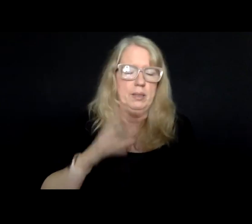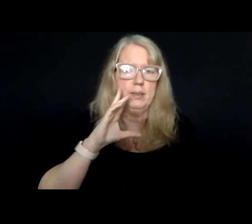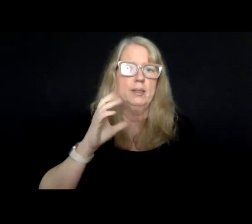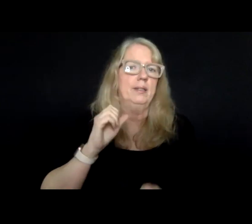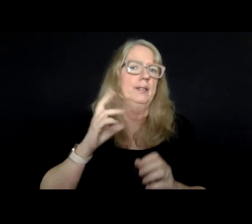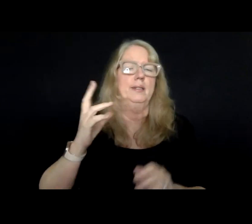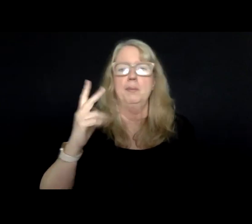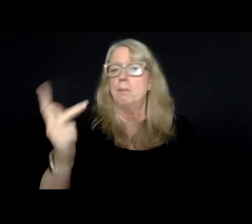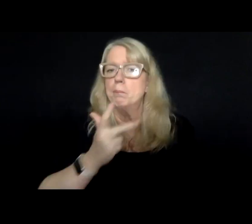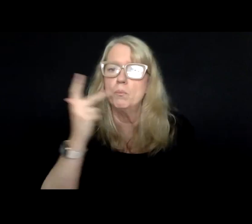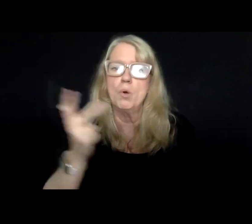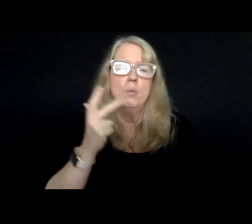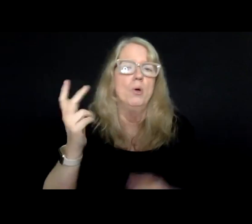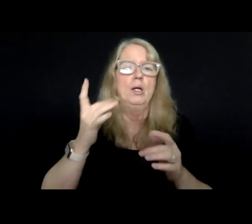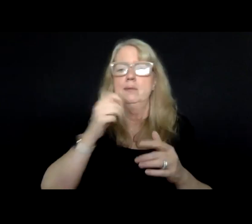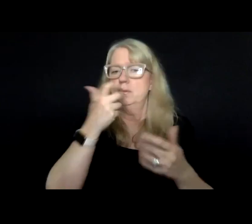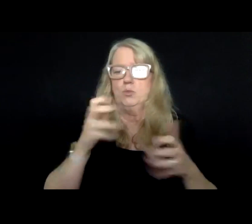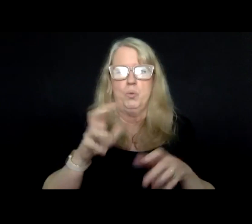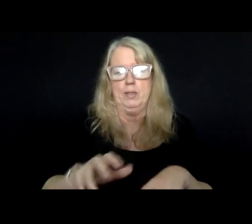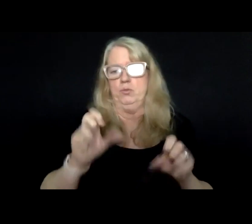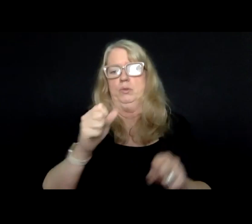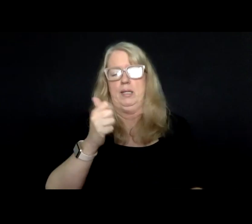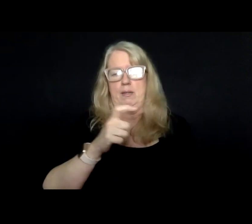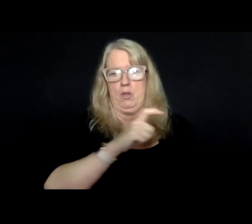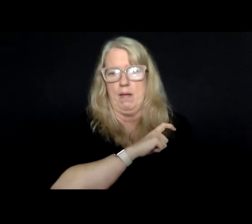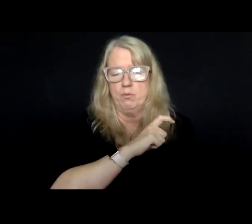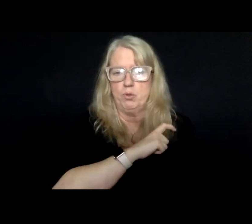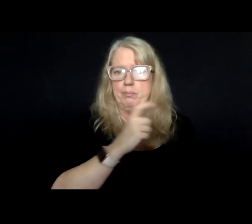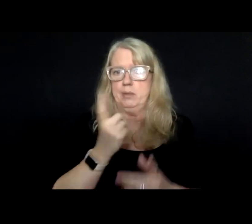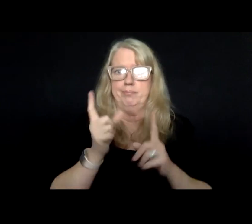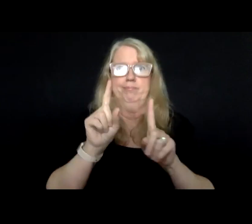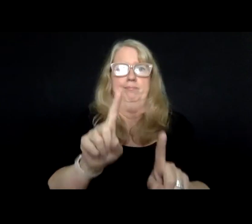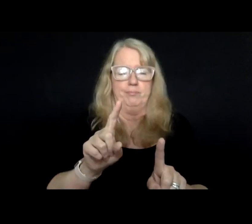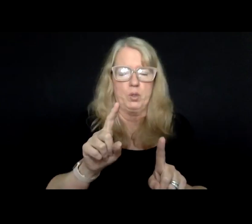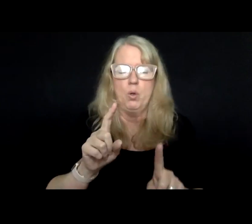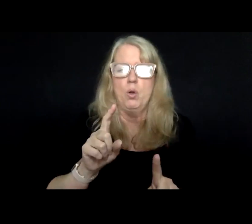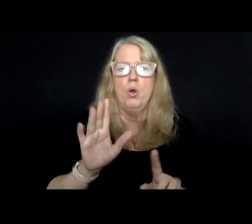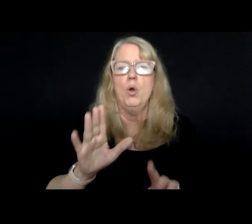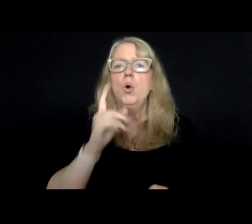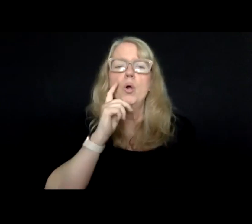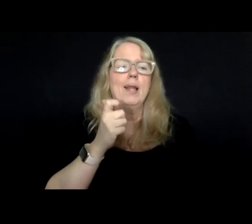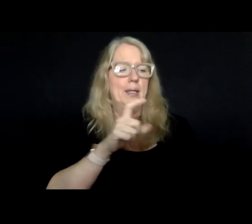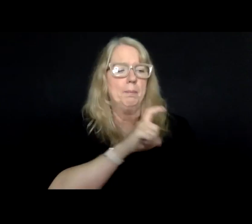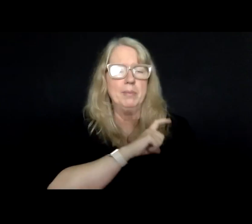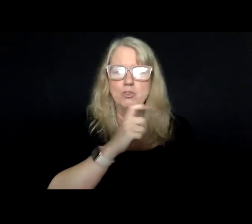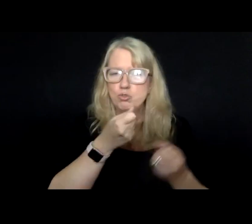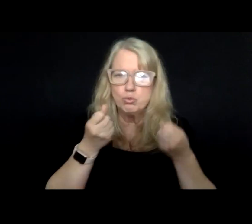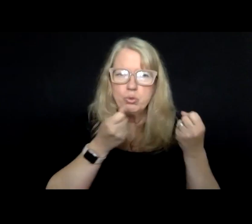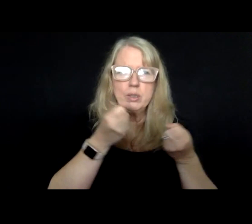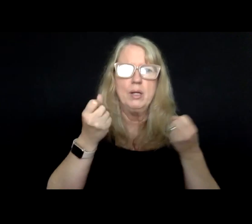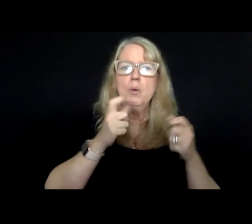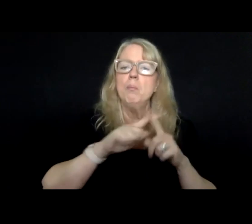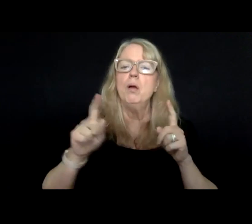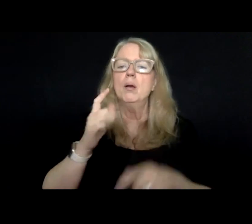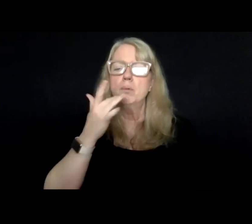crisis doesn't want to take law enforcement out with them, but a patrol officer, but rather a